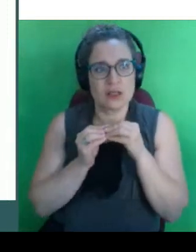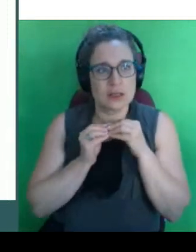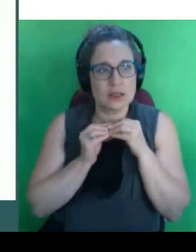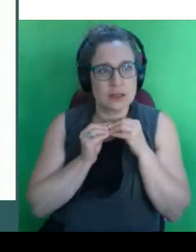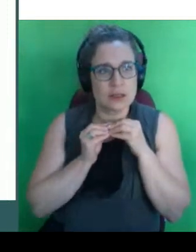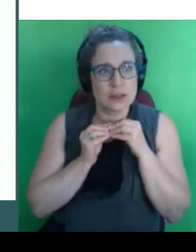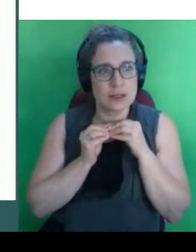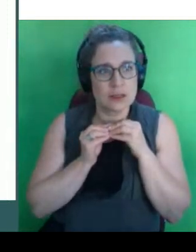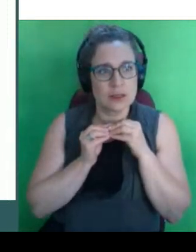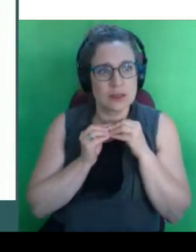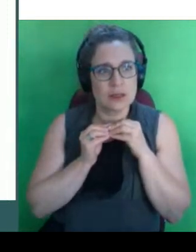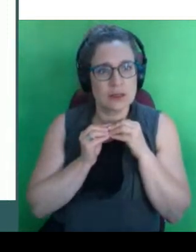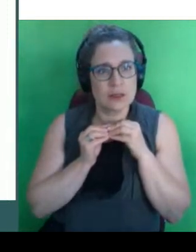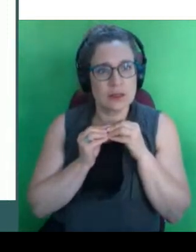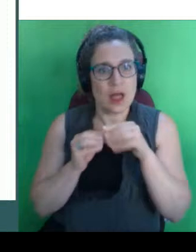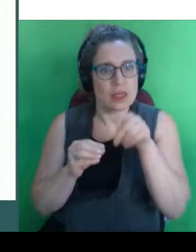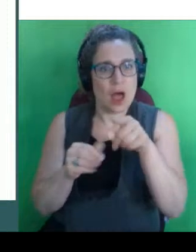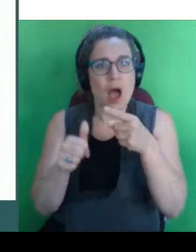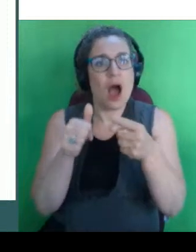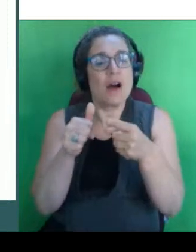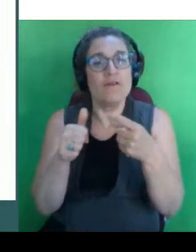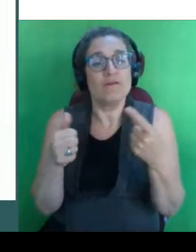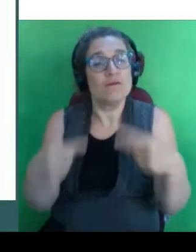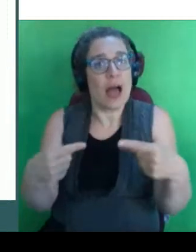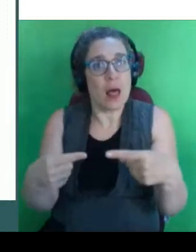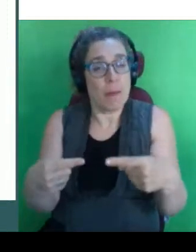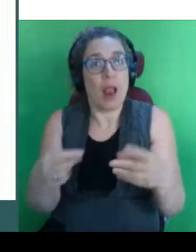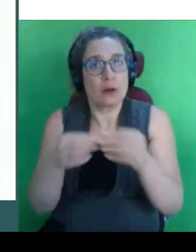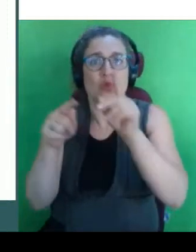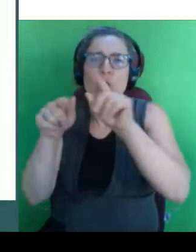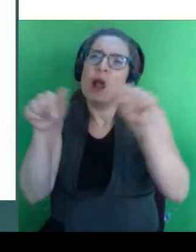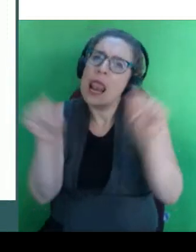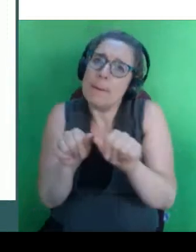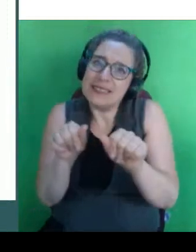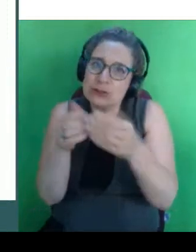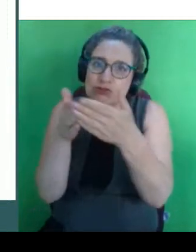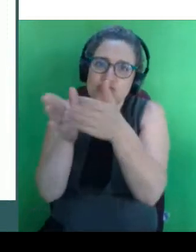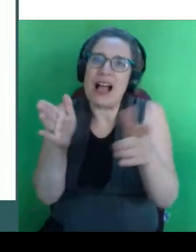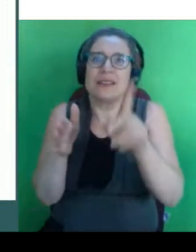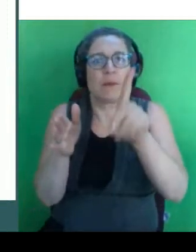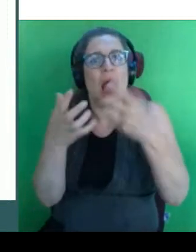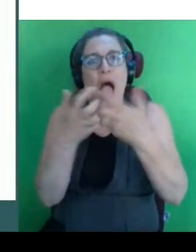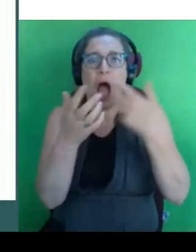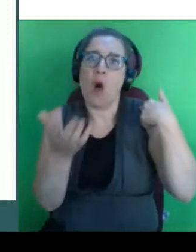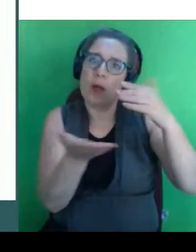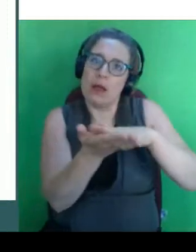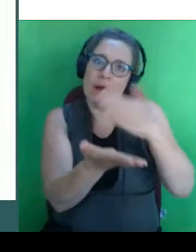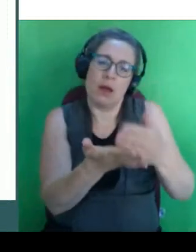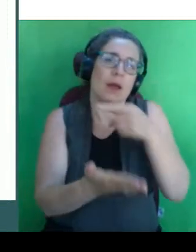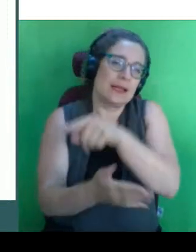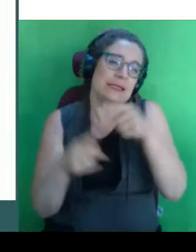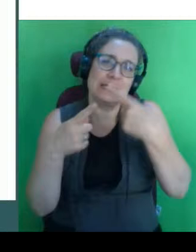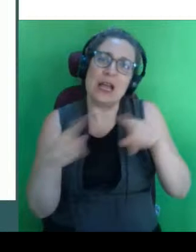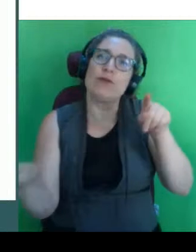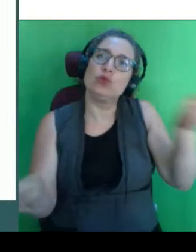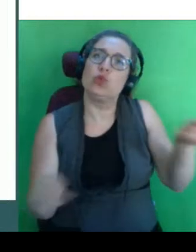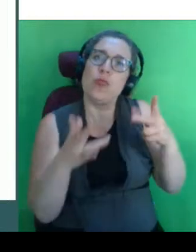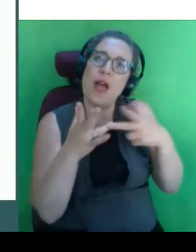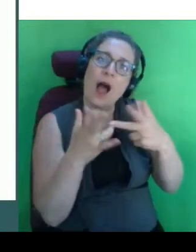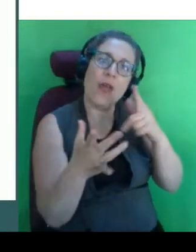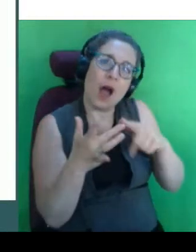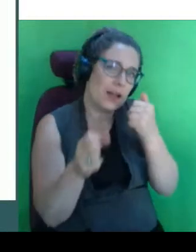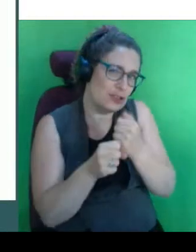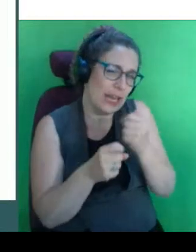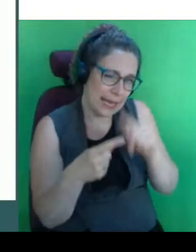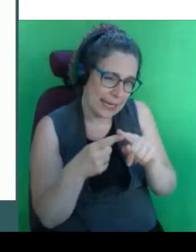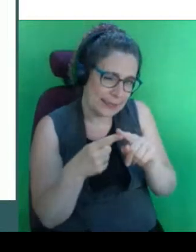range, but interpretation is different from the other specific IgEs. Drug reactions